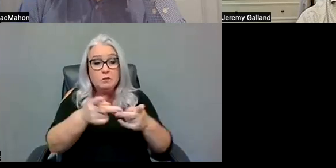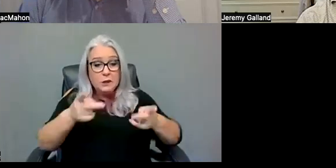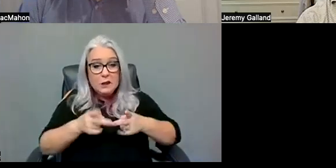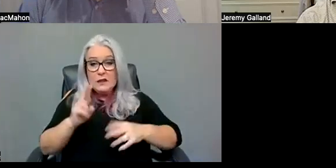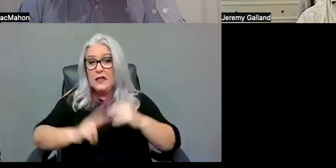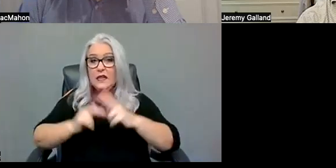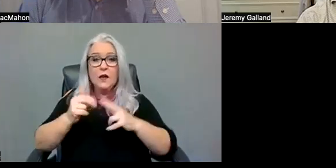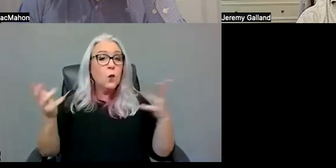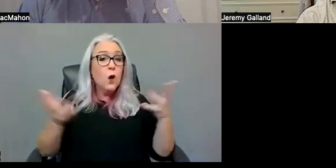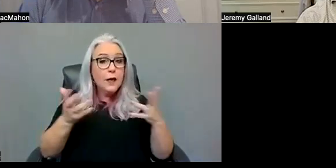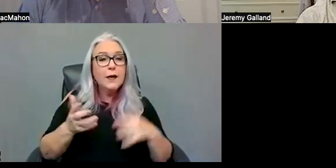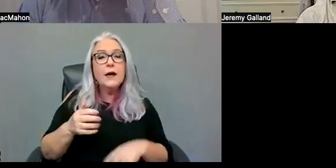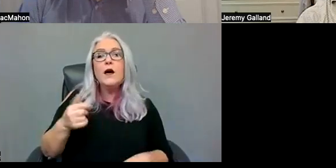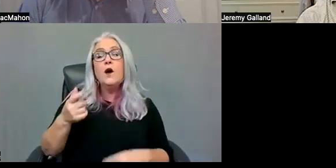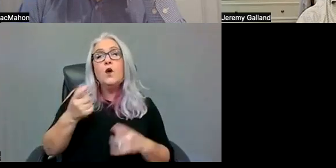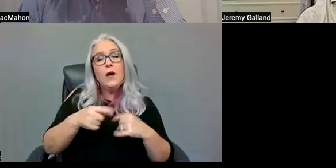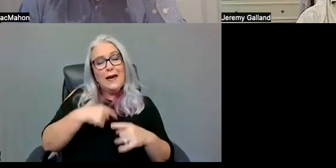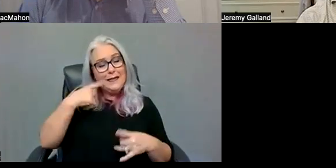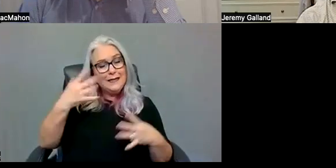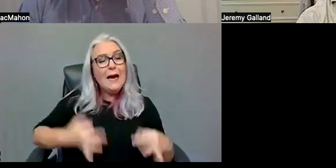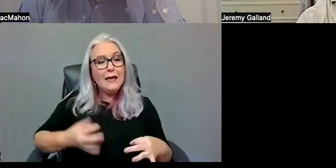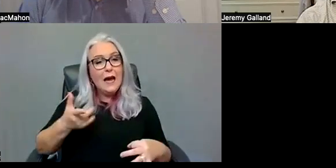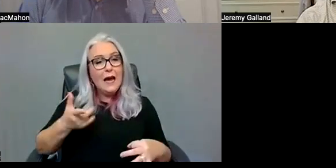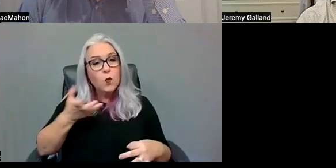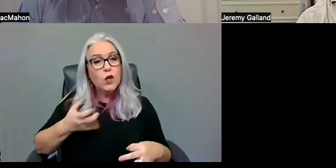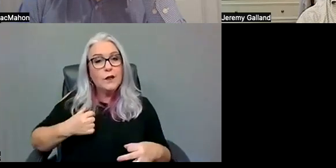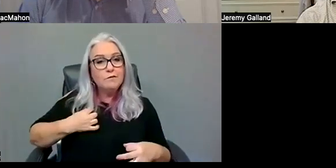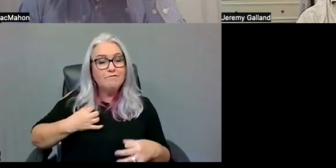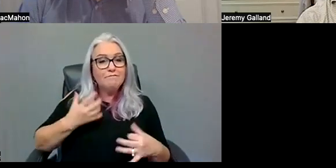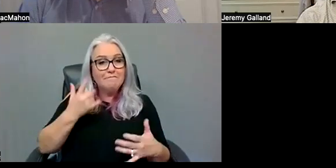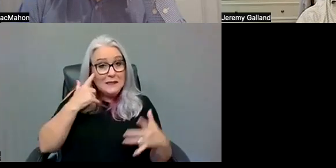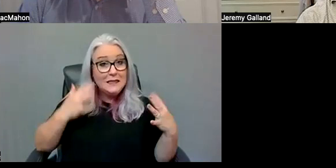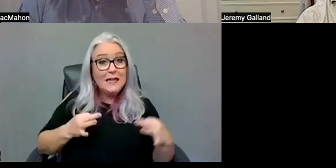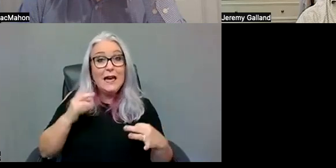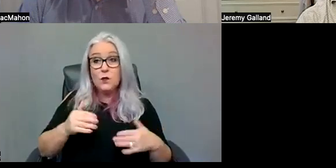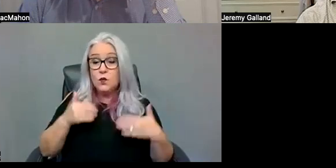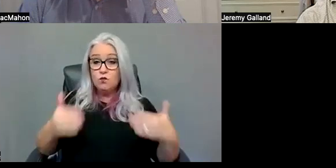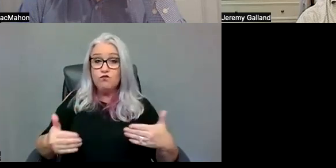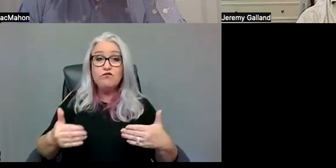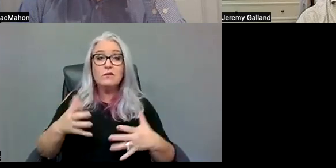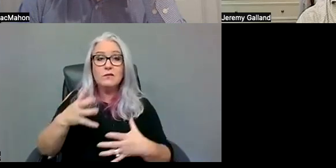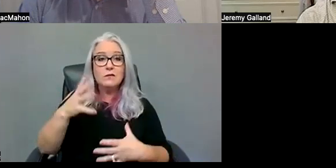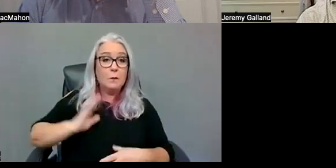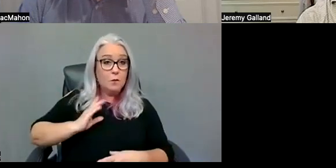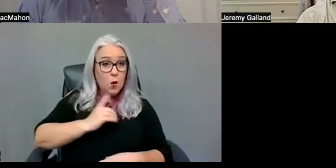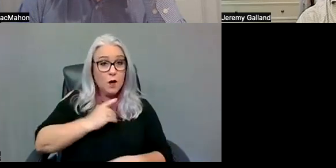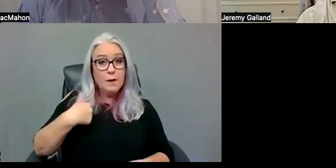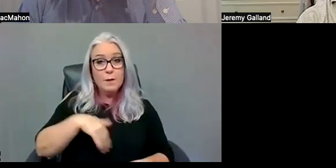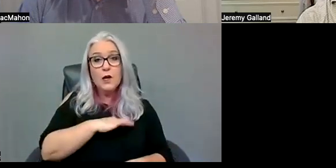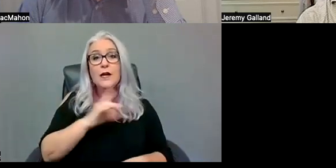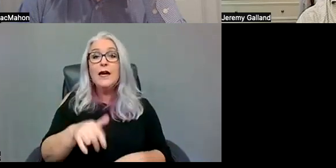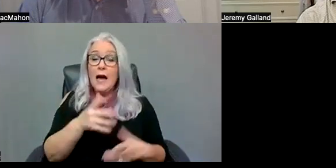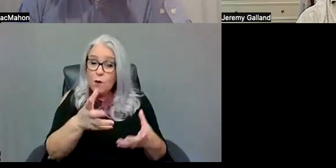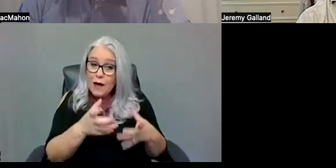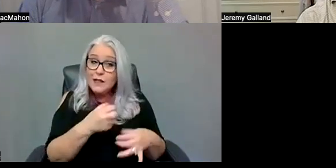of the things that I was really thinking about that I would be excited to work on and be a part of was the Portrait of a